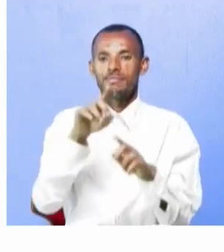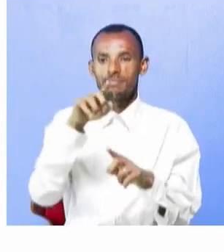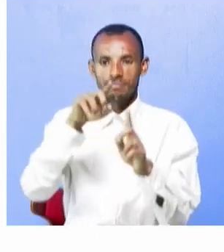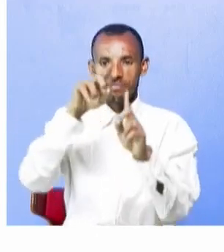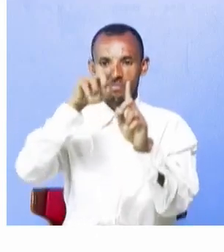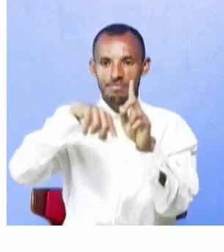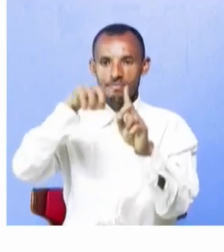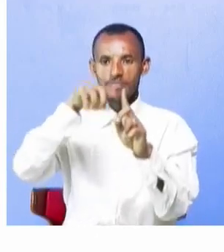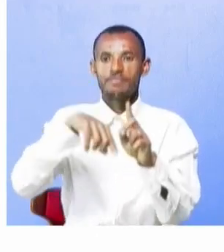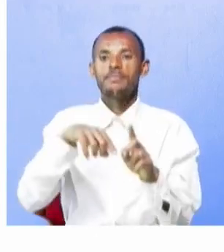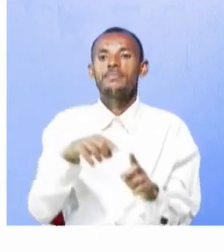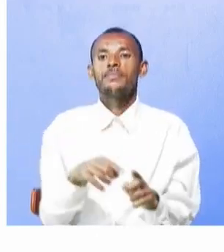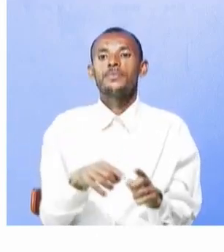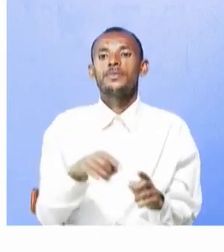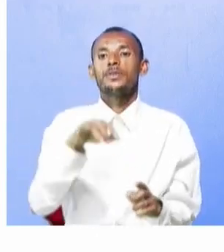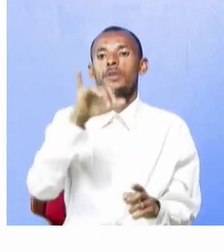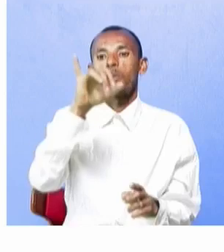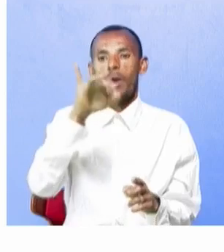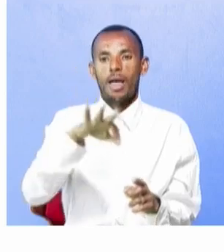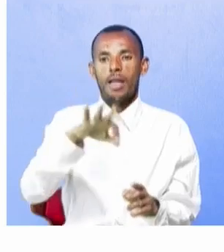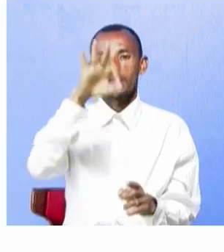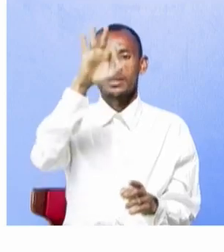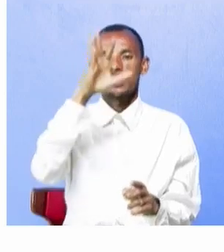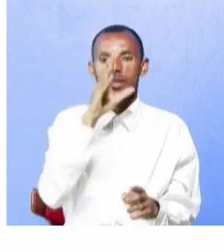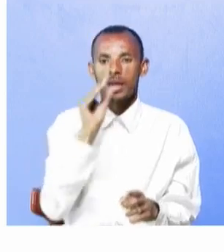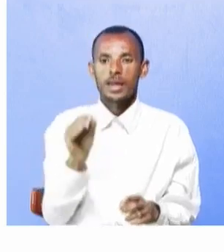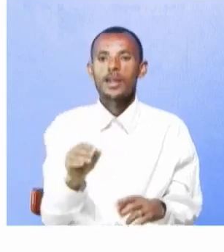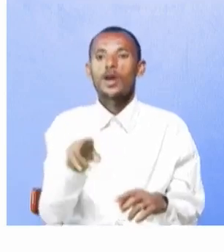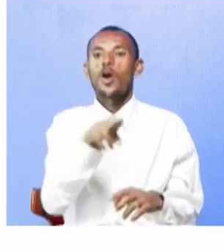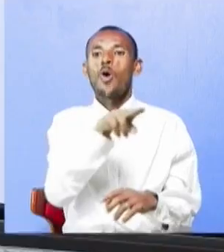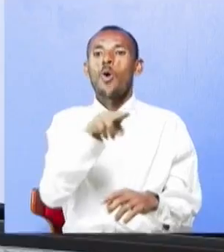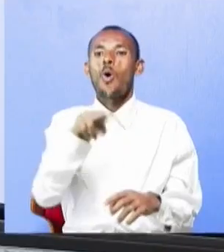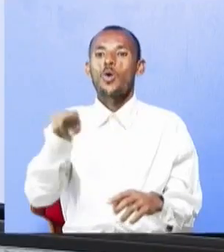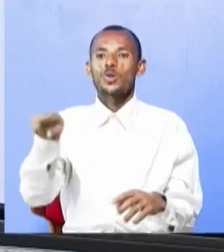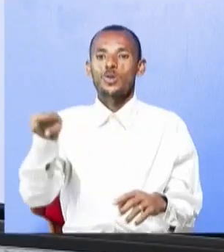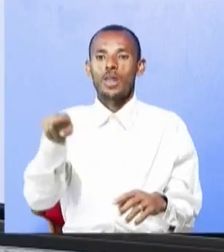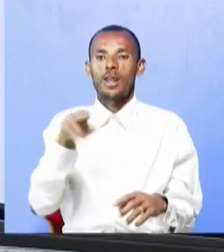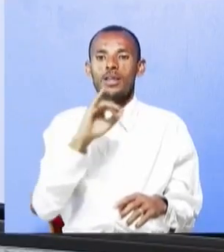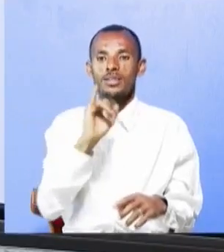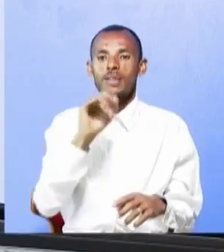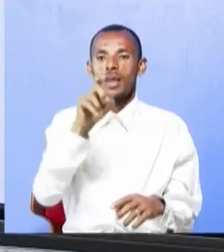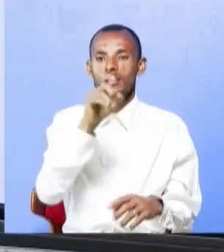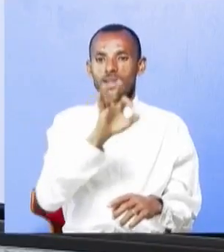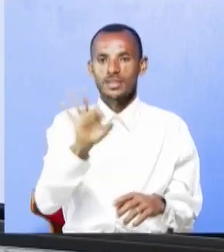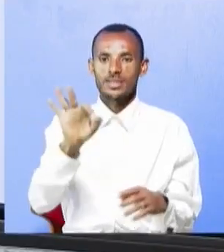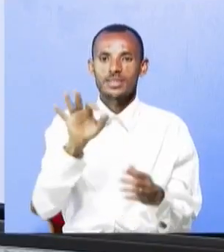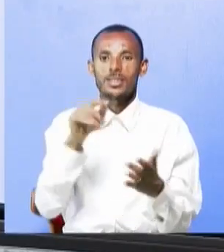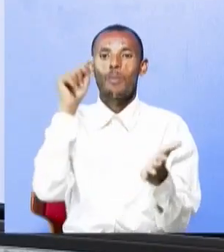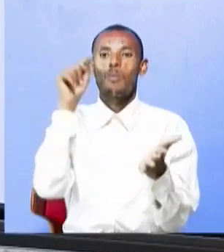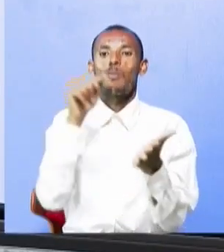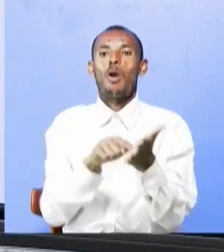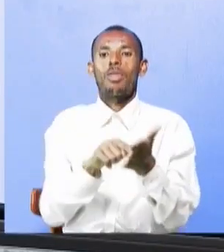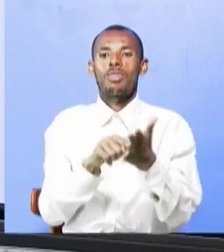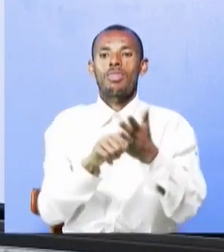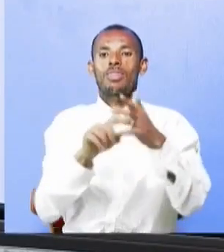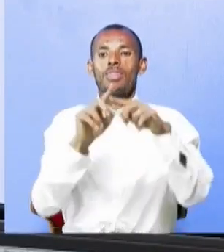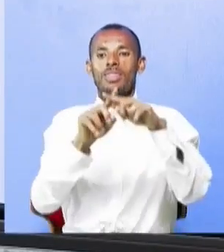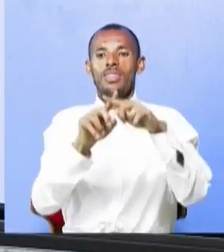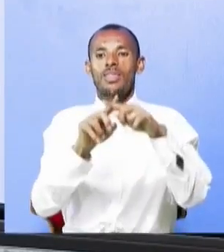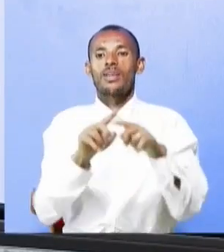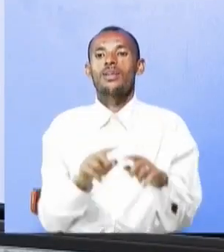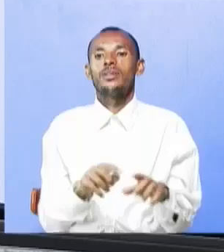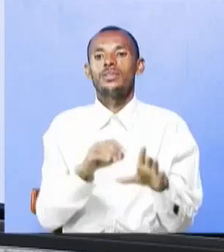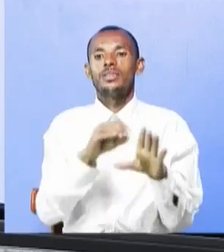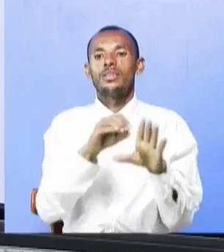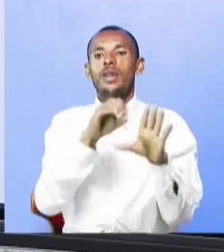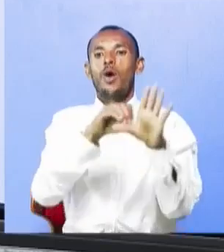horizontal line is the x-axis, and the point where these 2 points or where these 2 lines